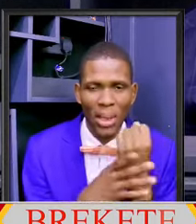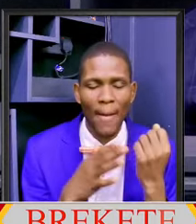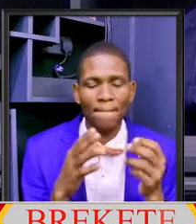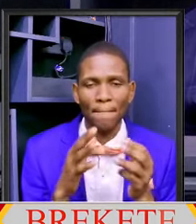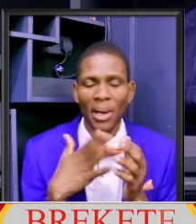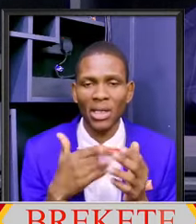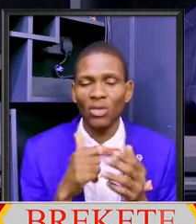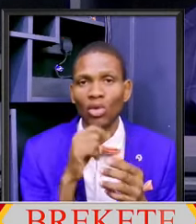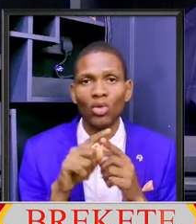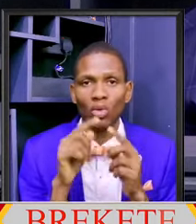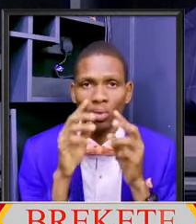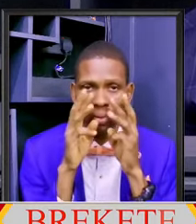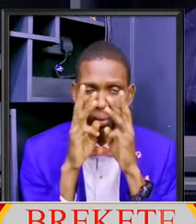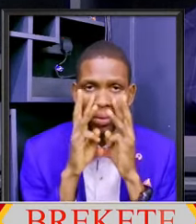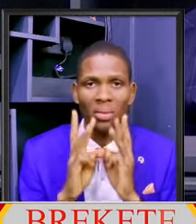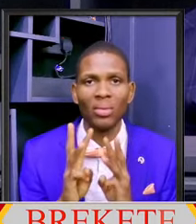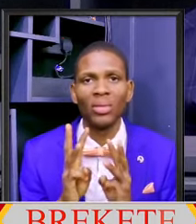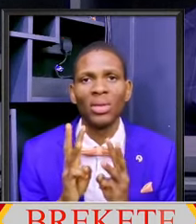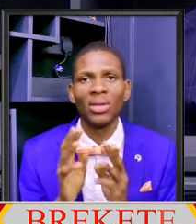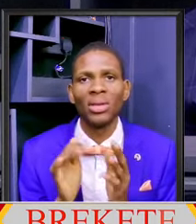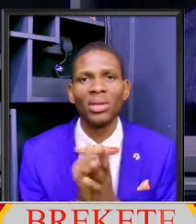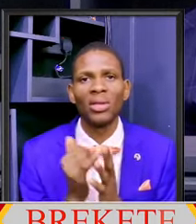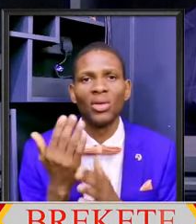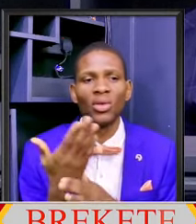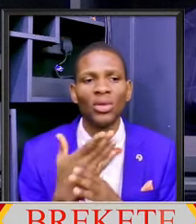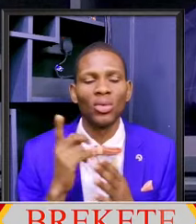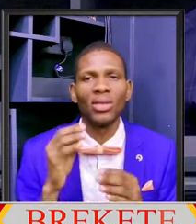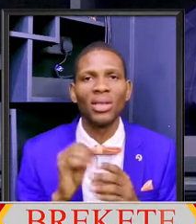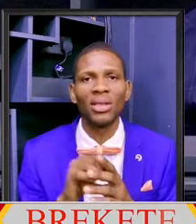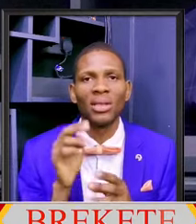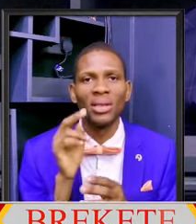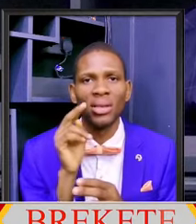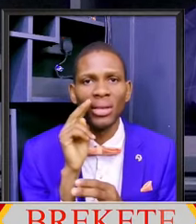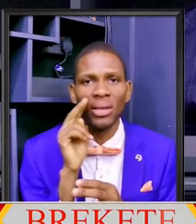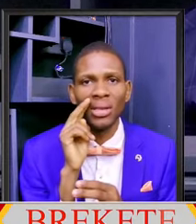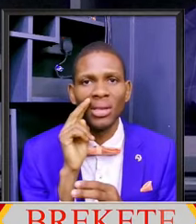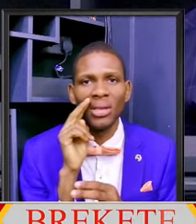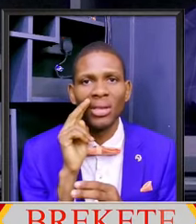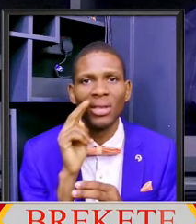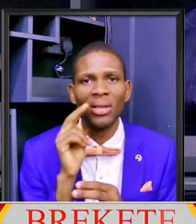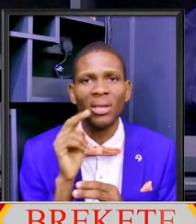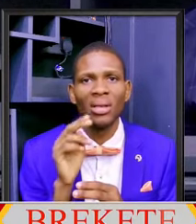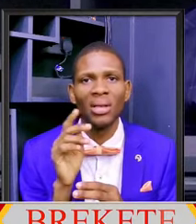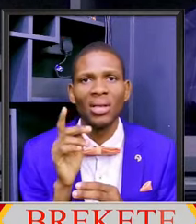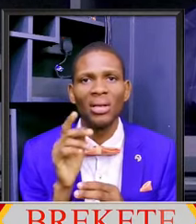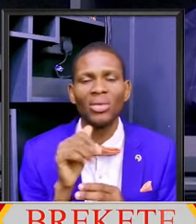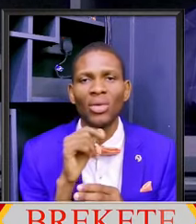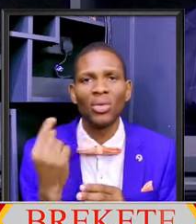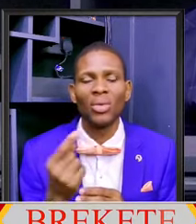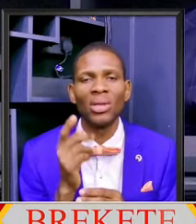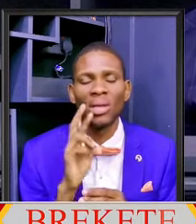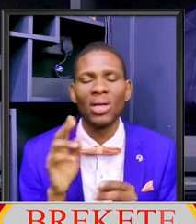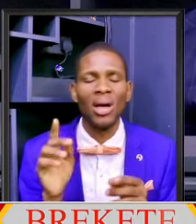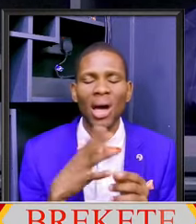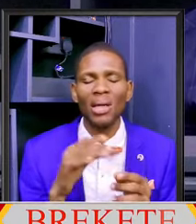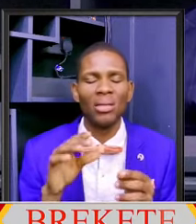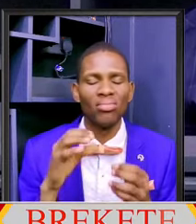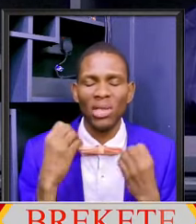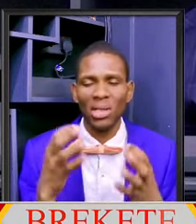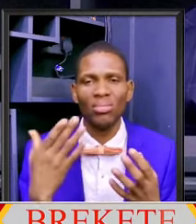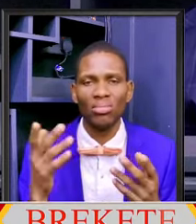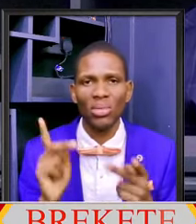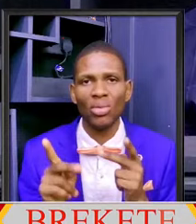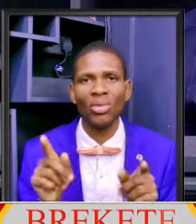not to weep that somebody, a Nigerian, and not only her, there are a lot of people like her. Yes, outside,